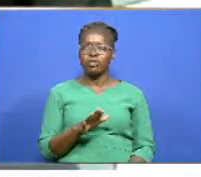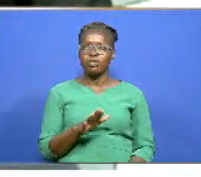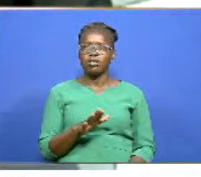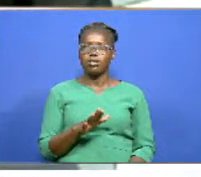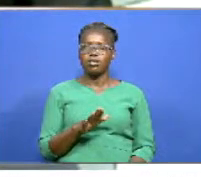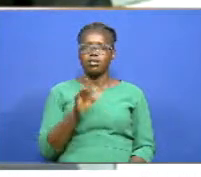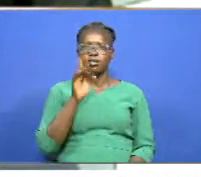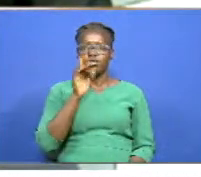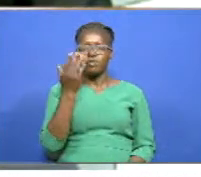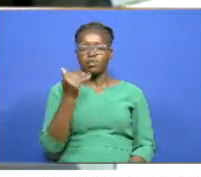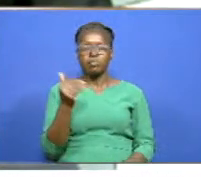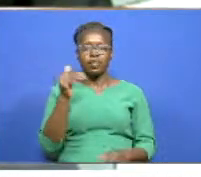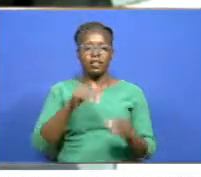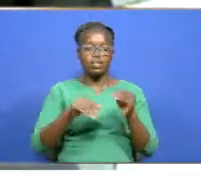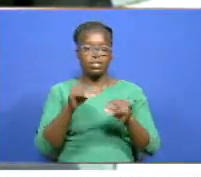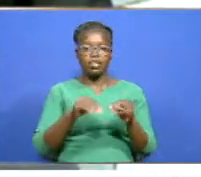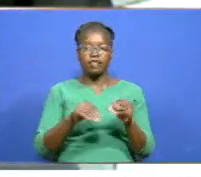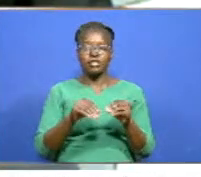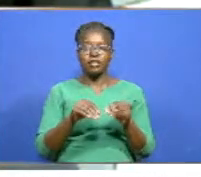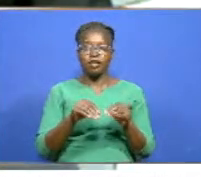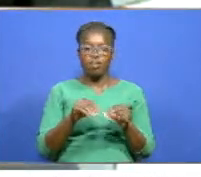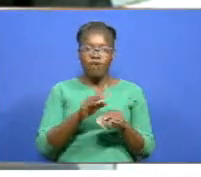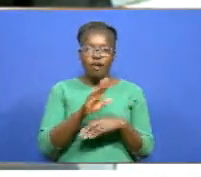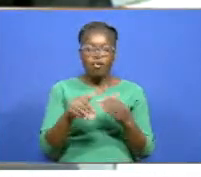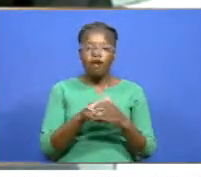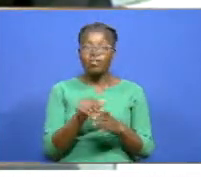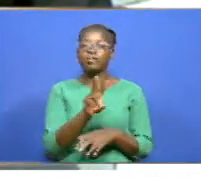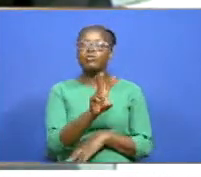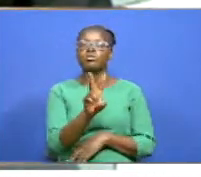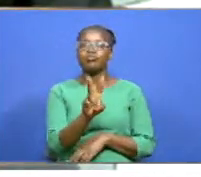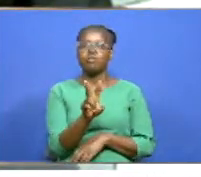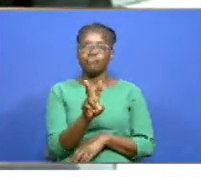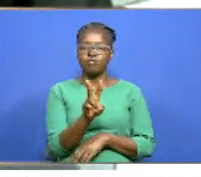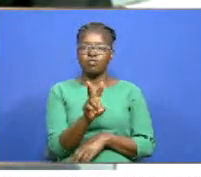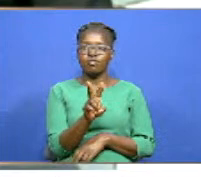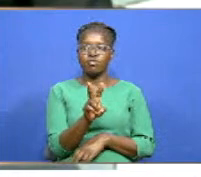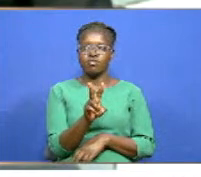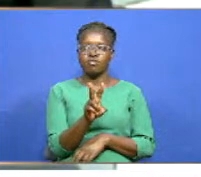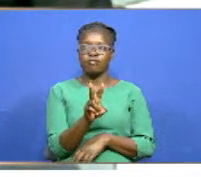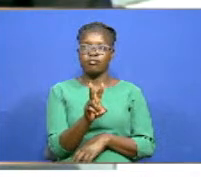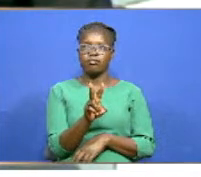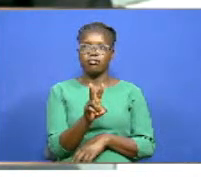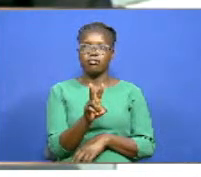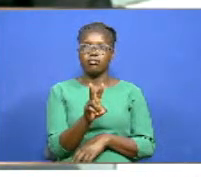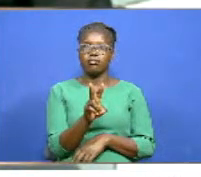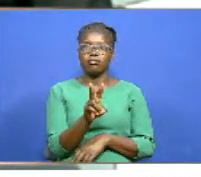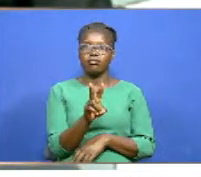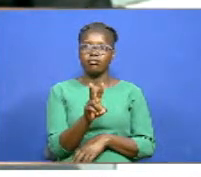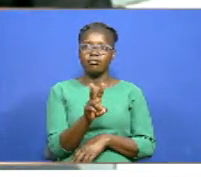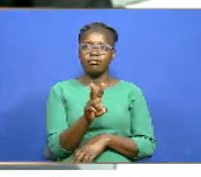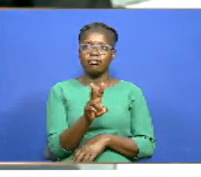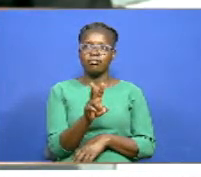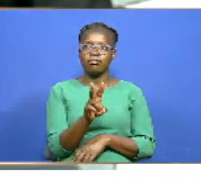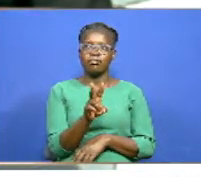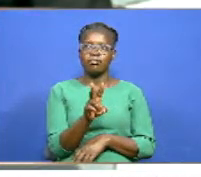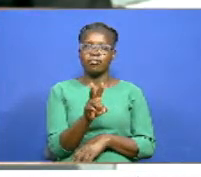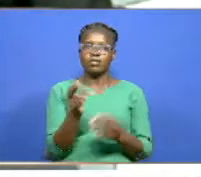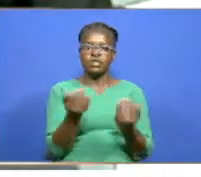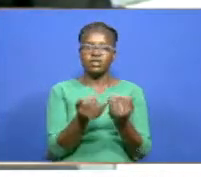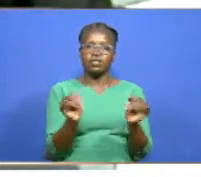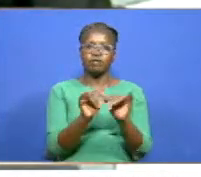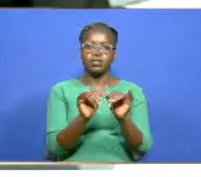tomorrow's by-election. And something unique is that they are, all the two of them, actually want to be elected on an